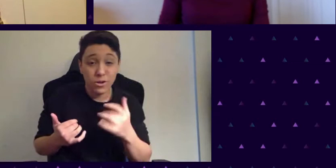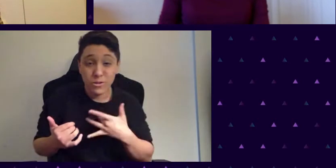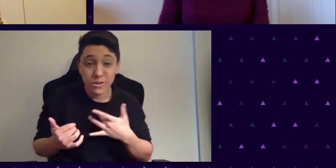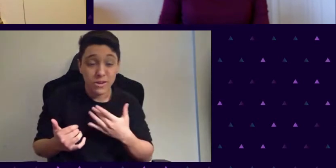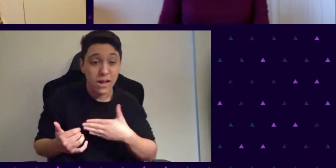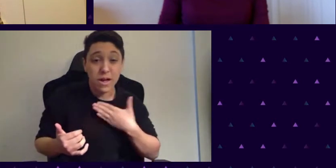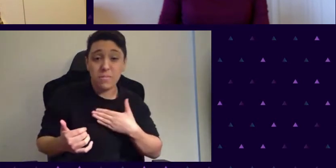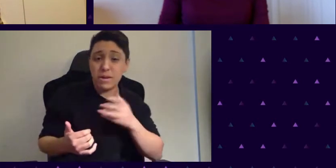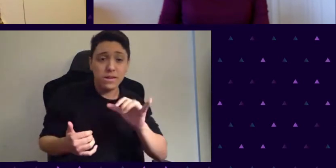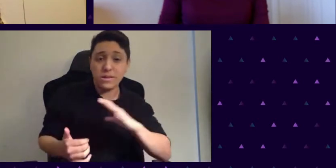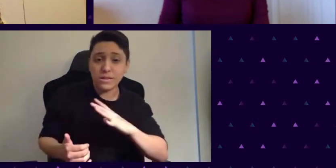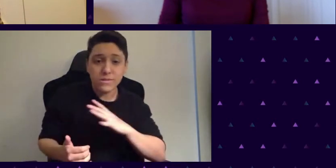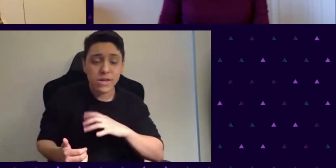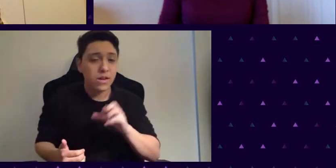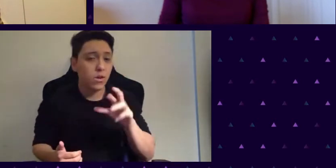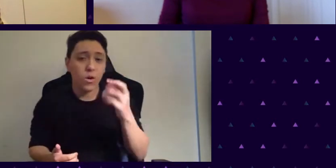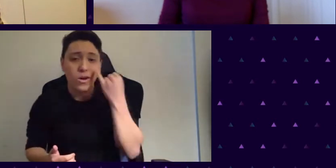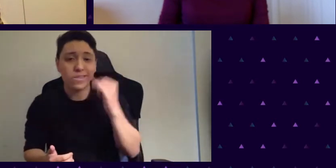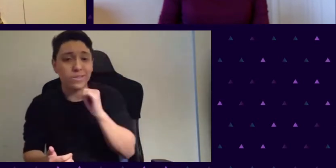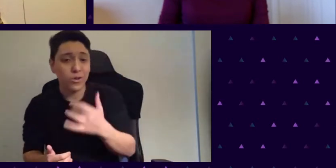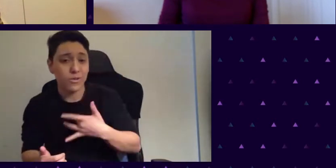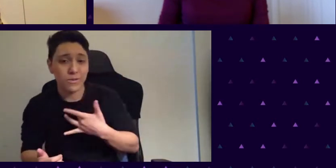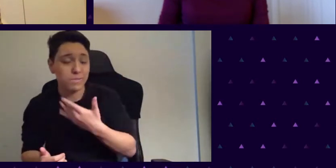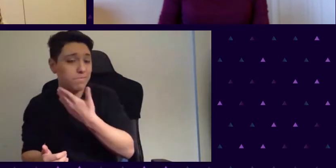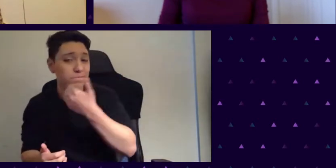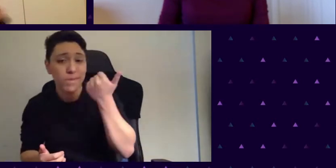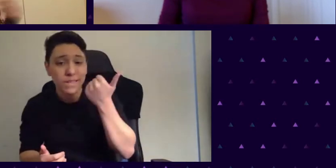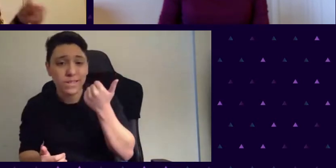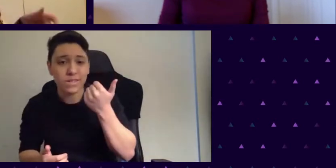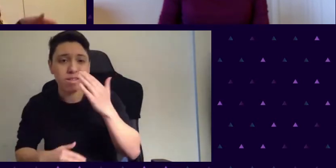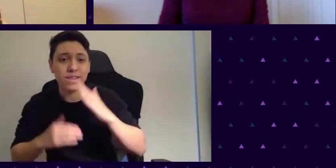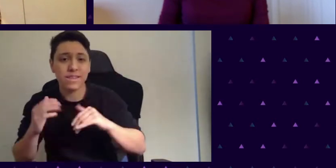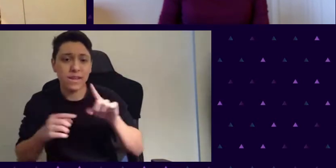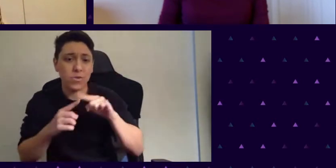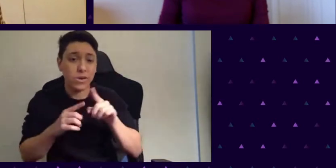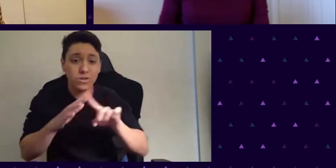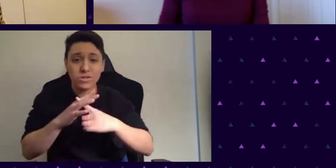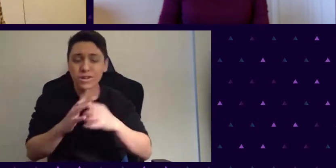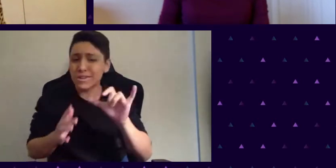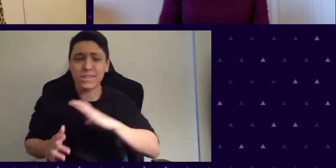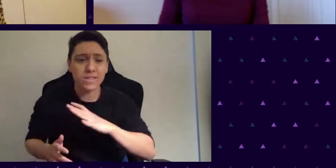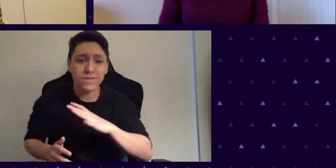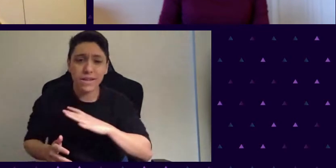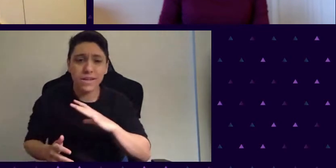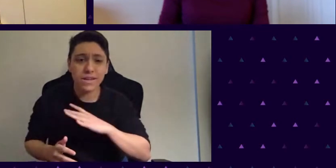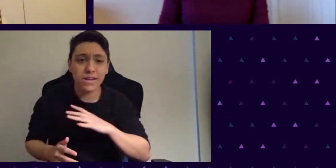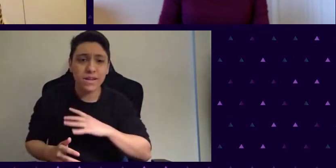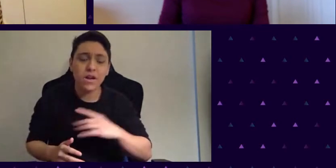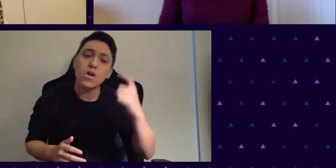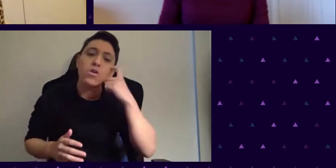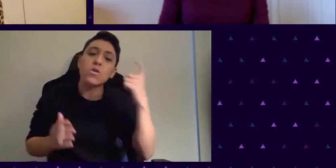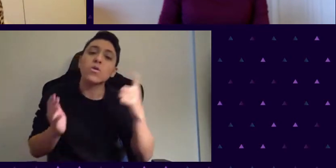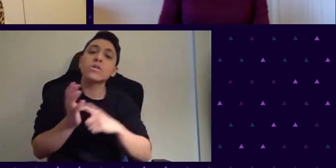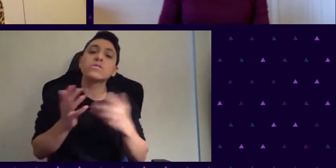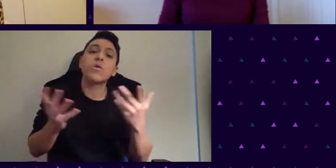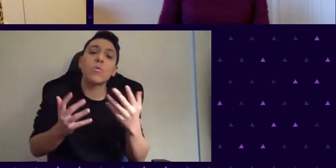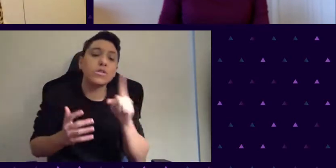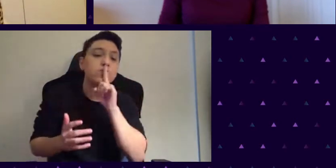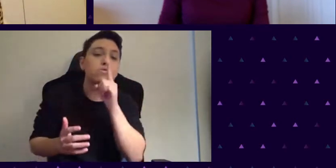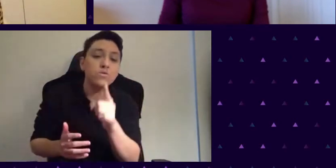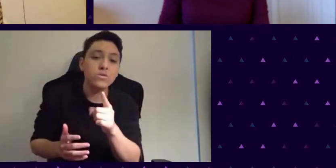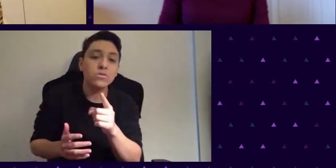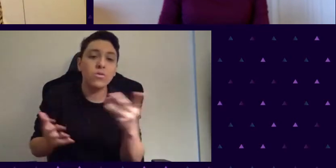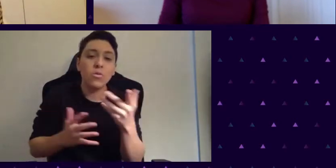even if you don't feel better than when you started, it's like, what does get to be true on the other side of feeling into your body?